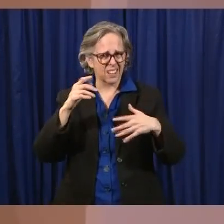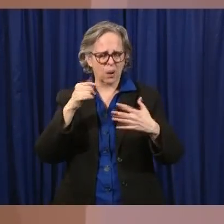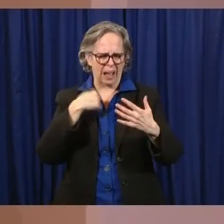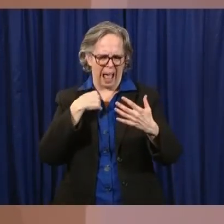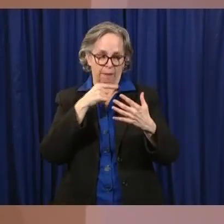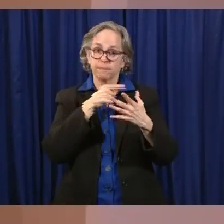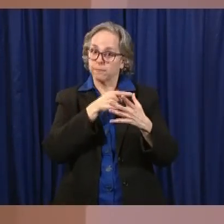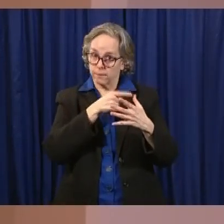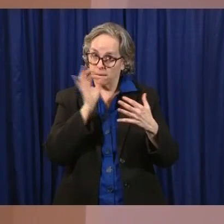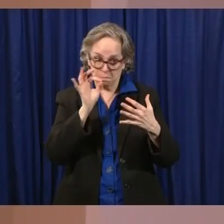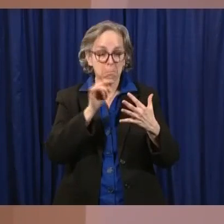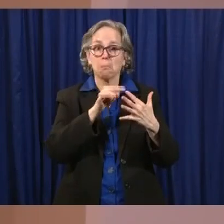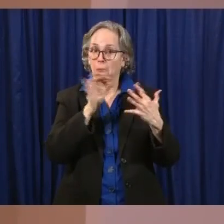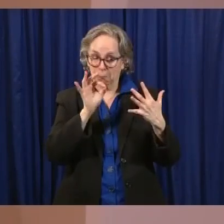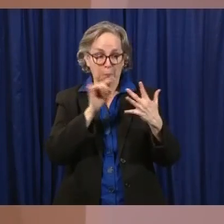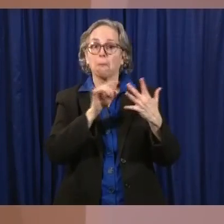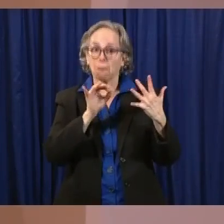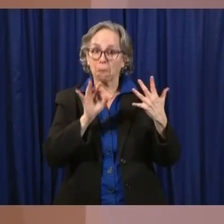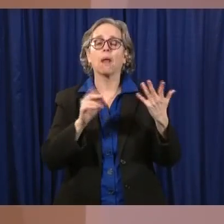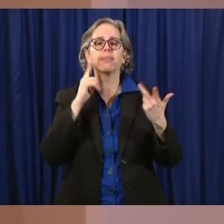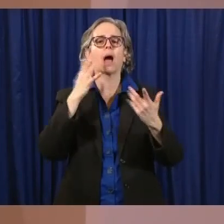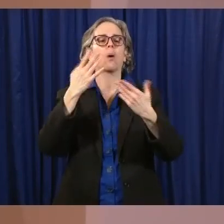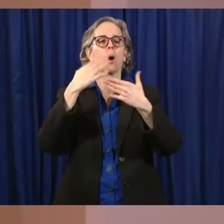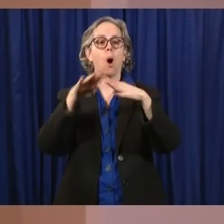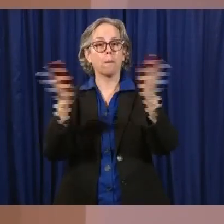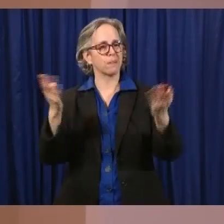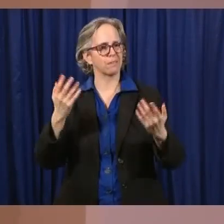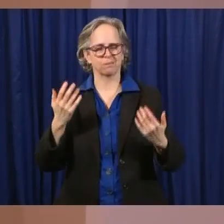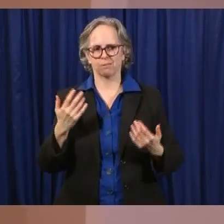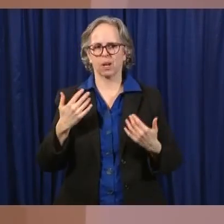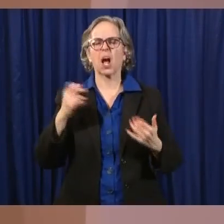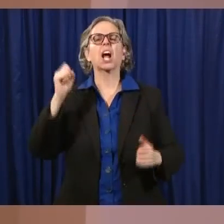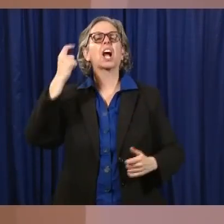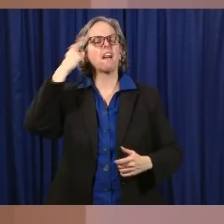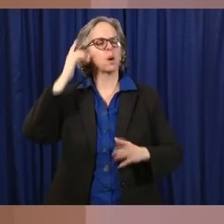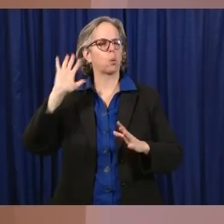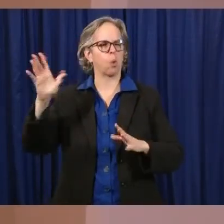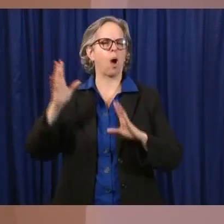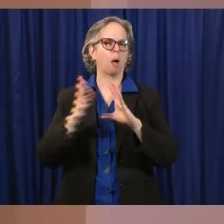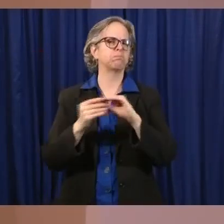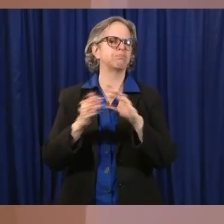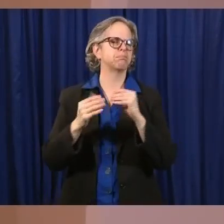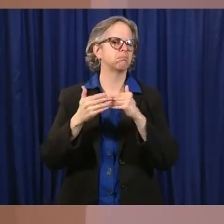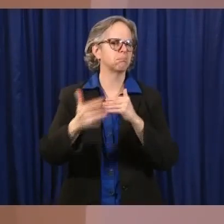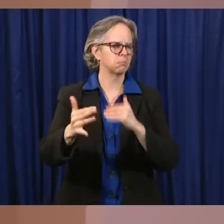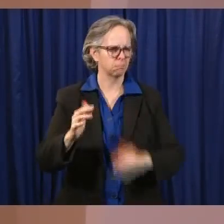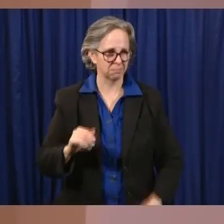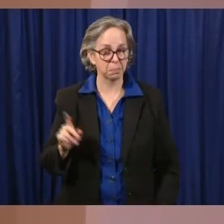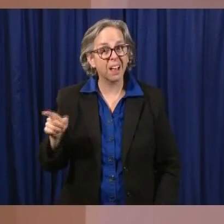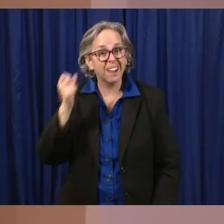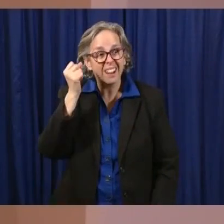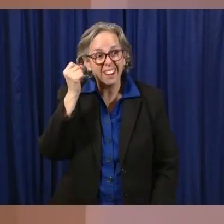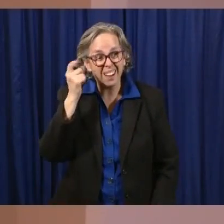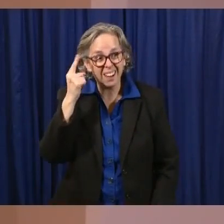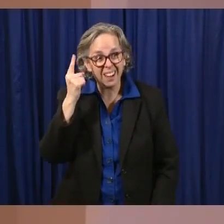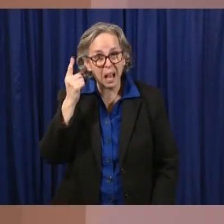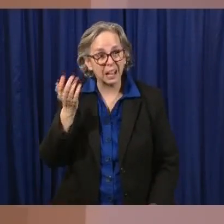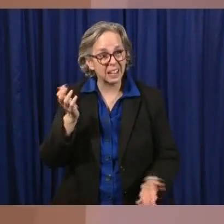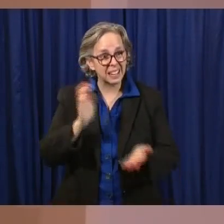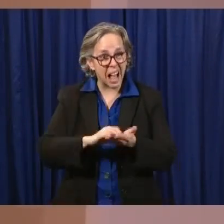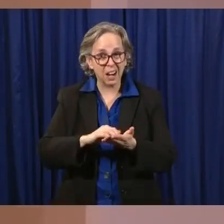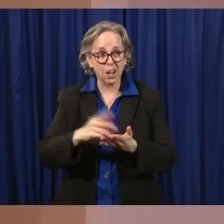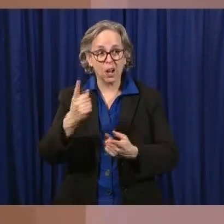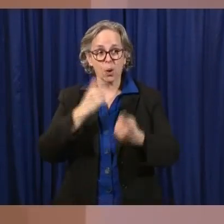governor, I know, will be covering them in the coming days. But the more important question that often gets discussed on these business calls